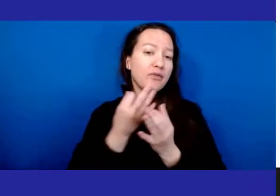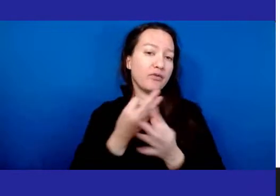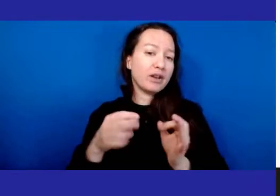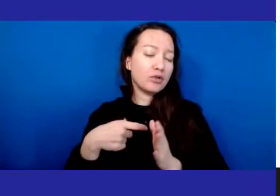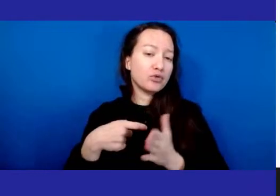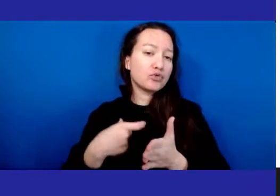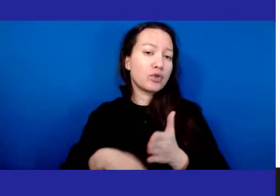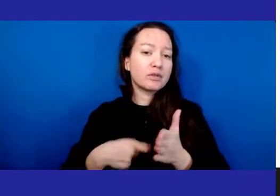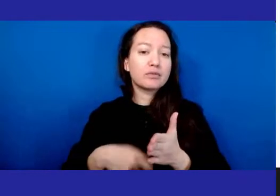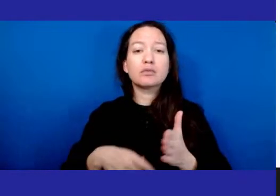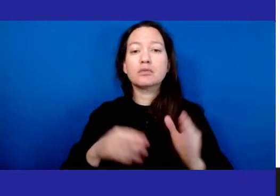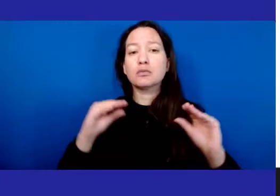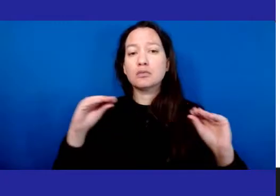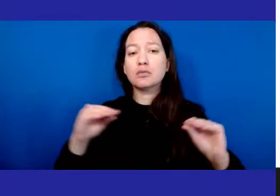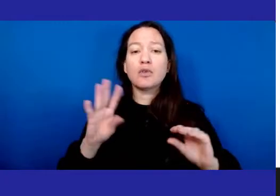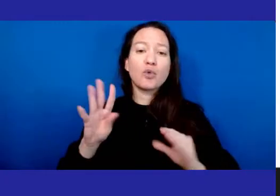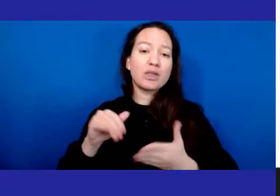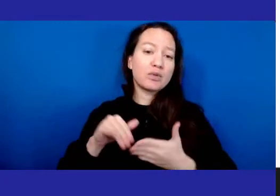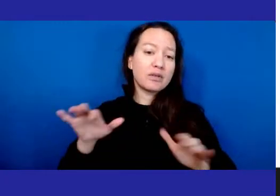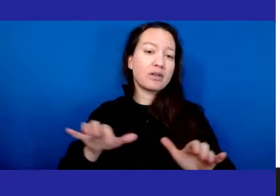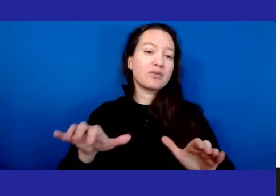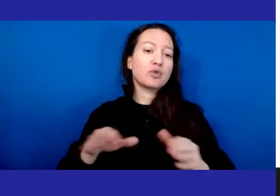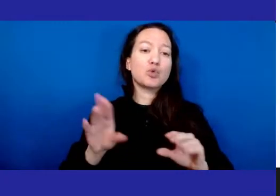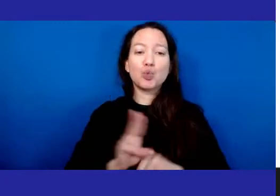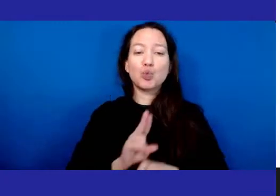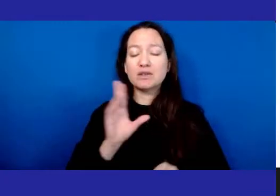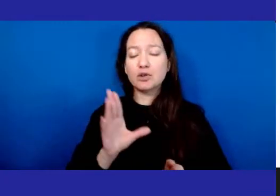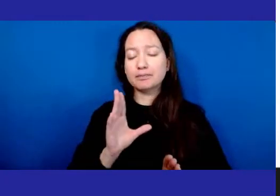over 4,000 active users, really